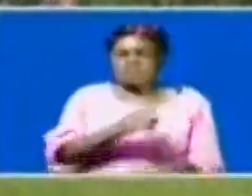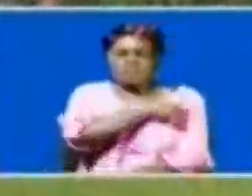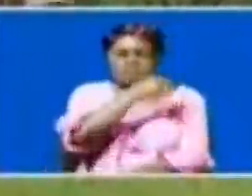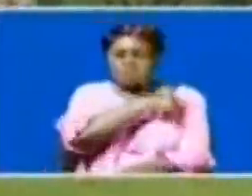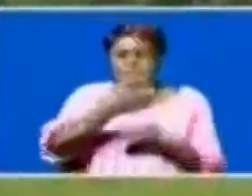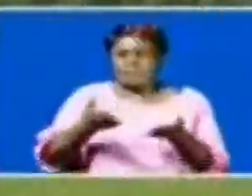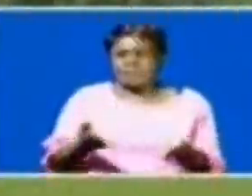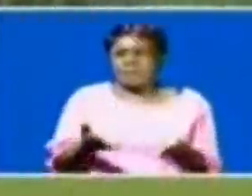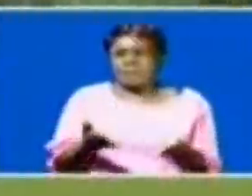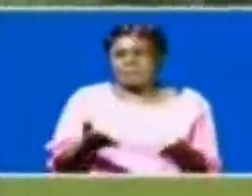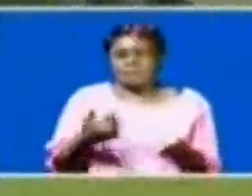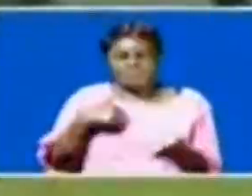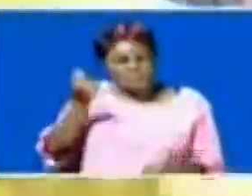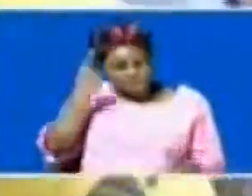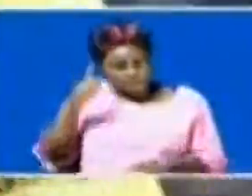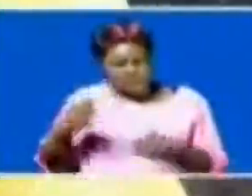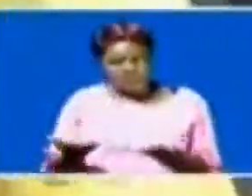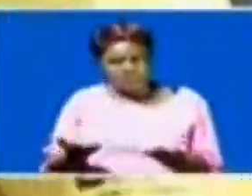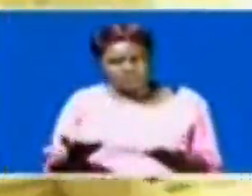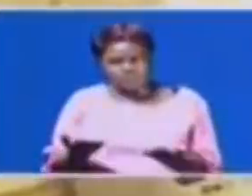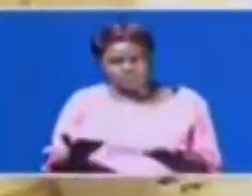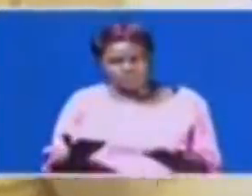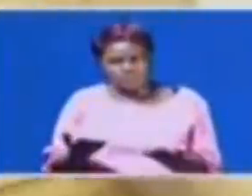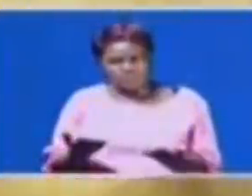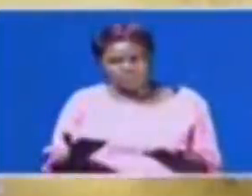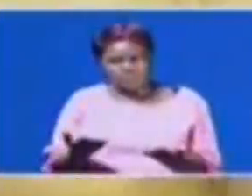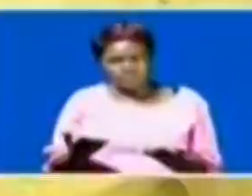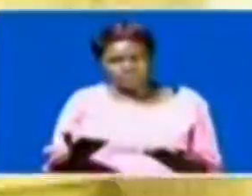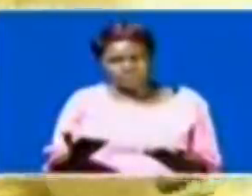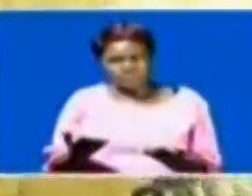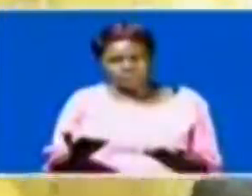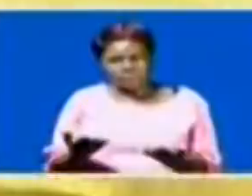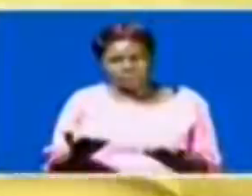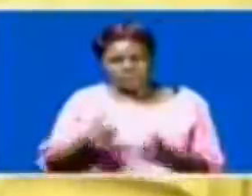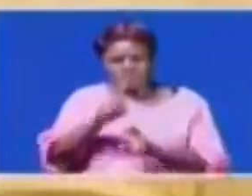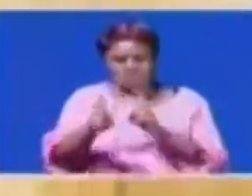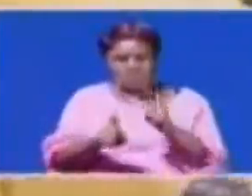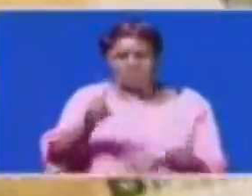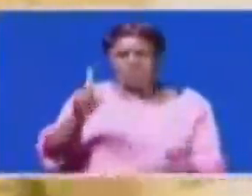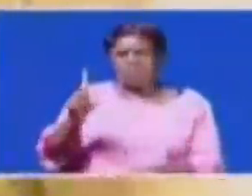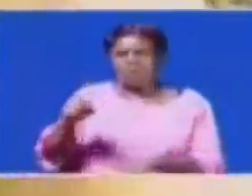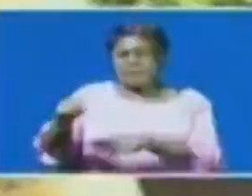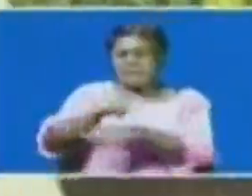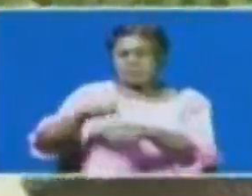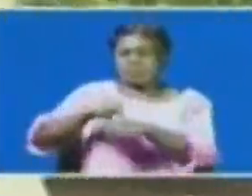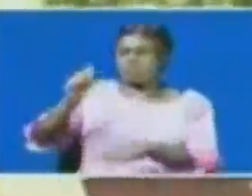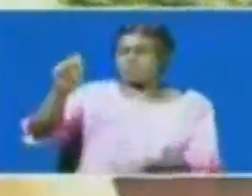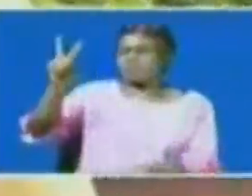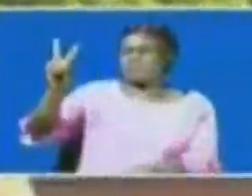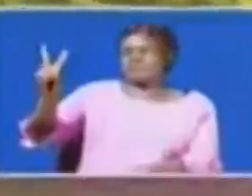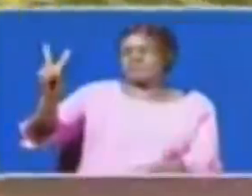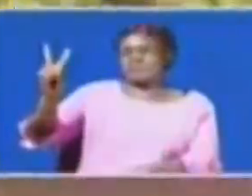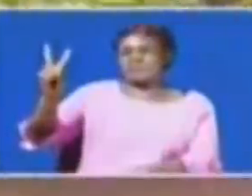now I'm made to understand that he's out and was actually giving an interview in one of the national television stations.